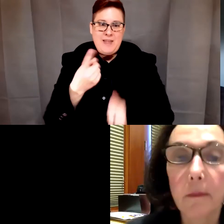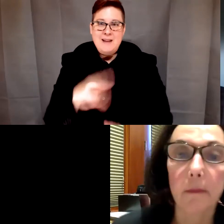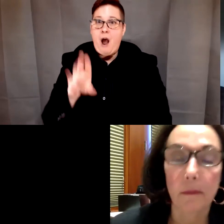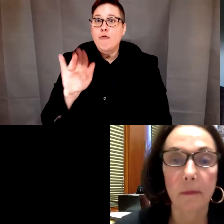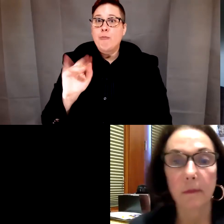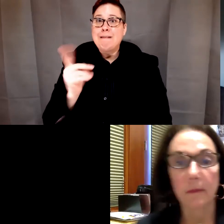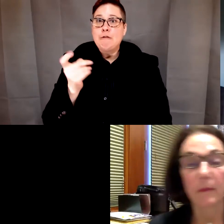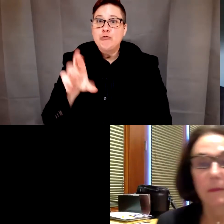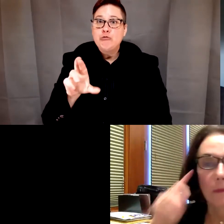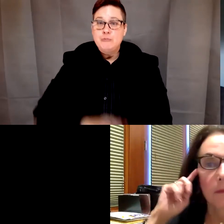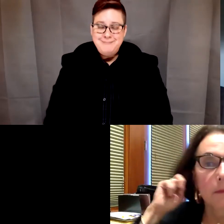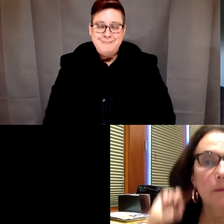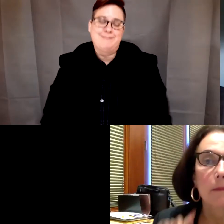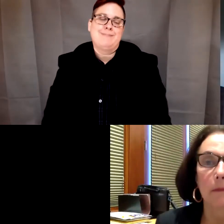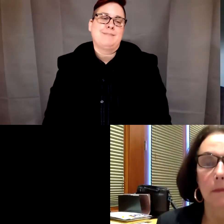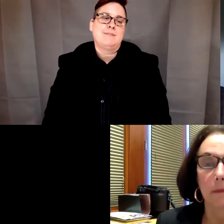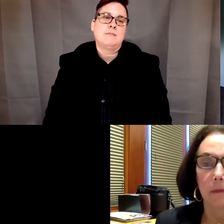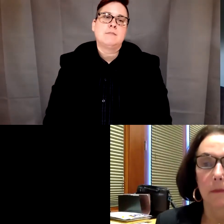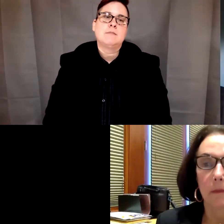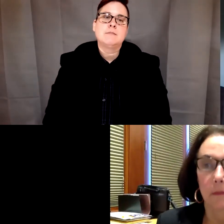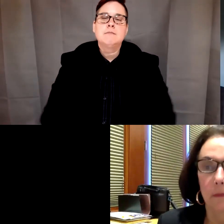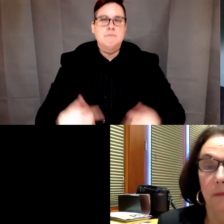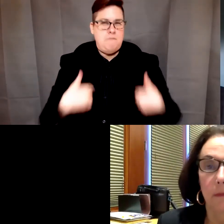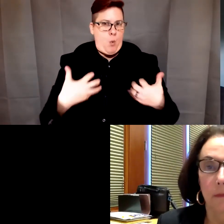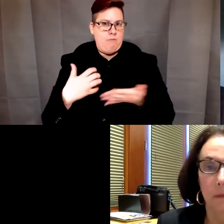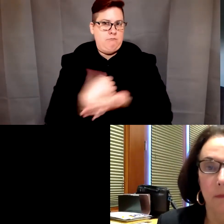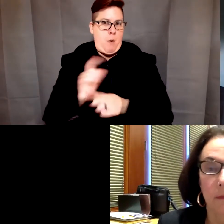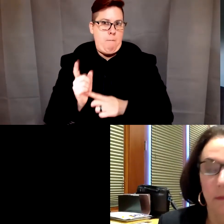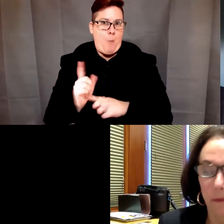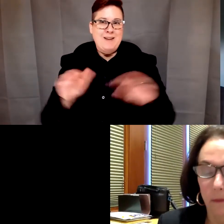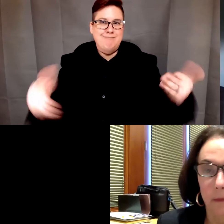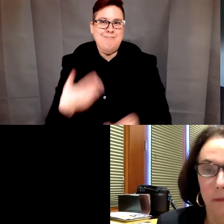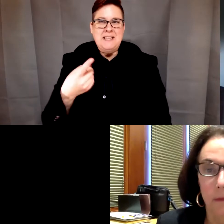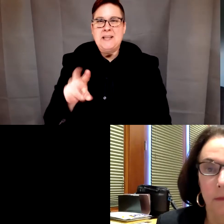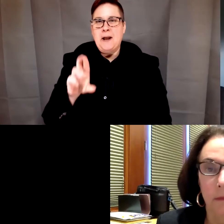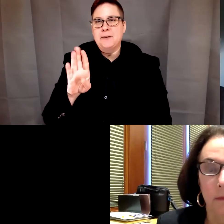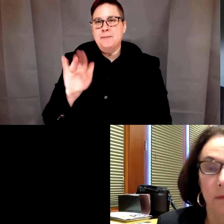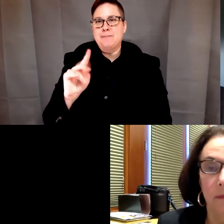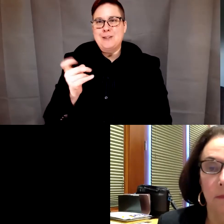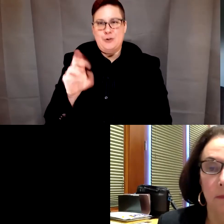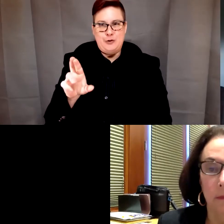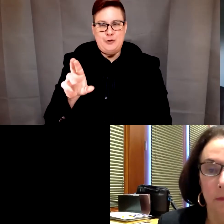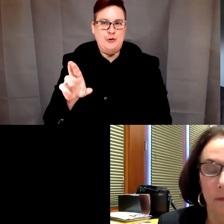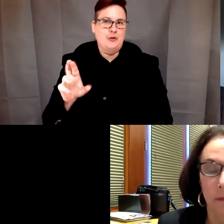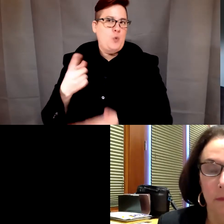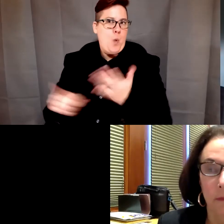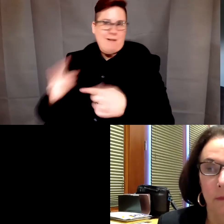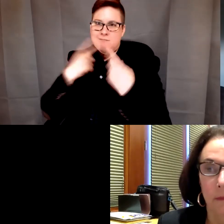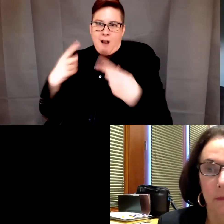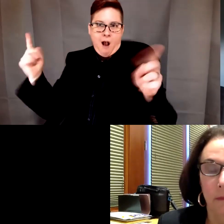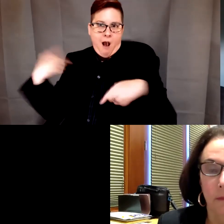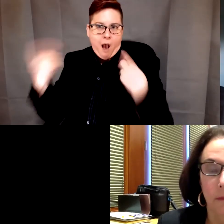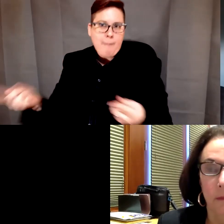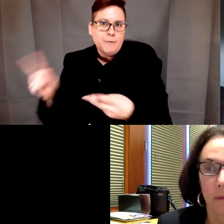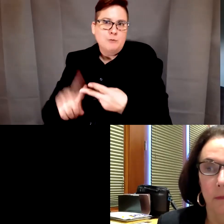Binder. I just want to take a minute to introduce Dr. Binder. Her accomplishments and her